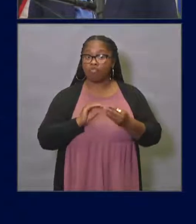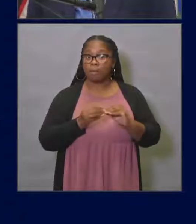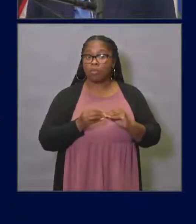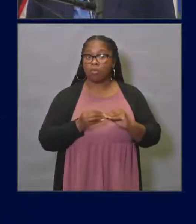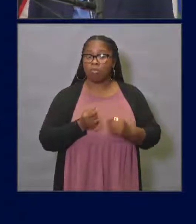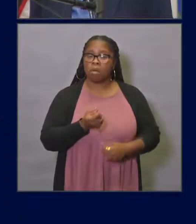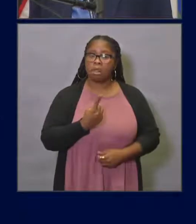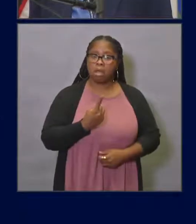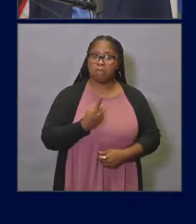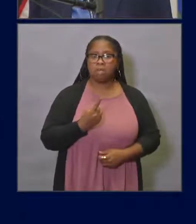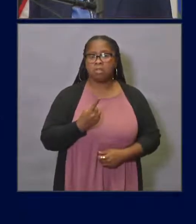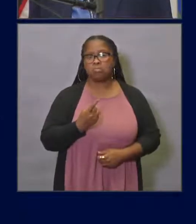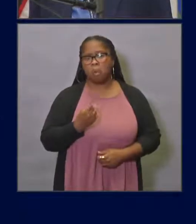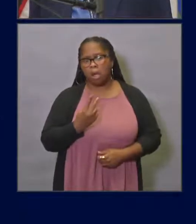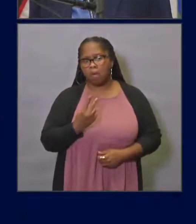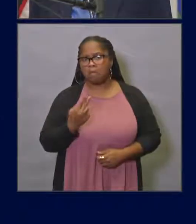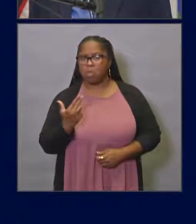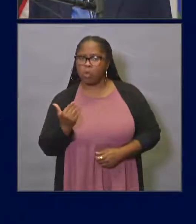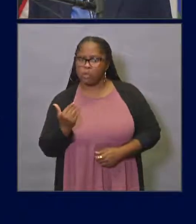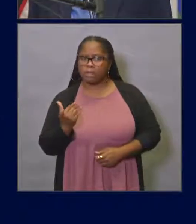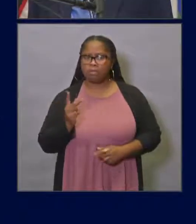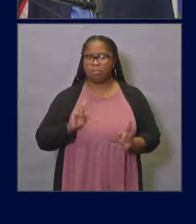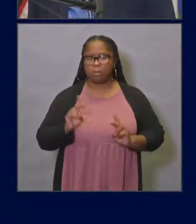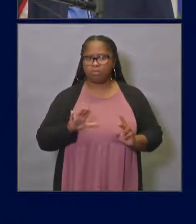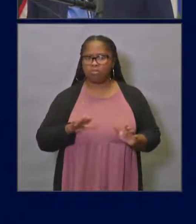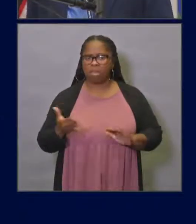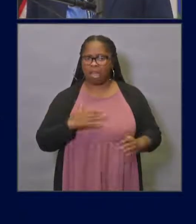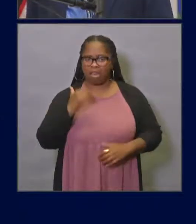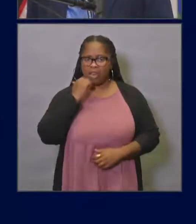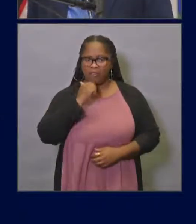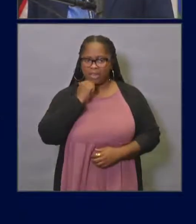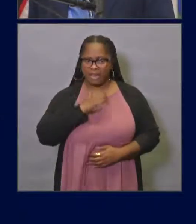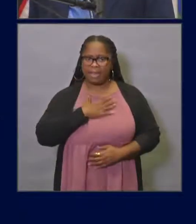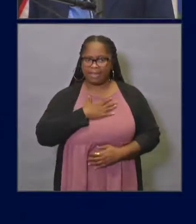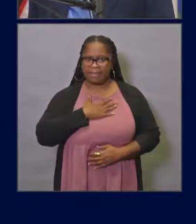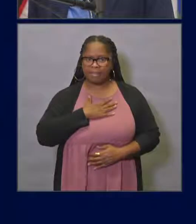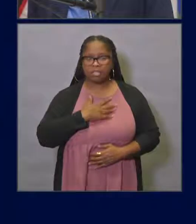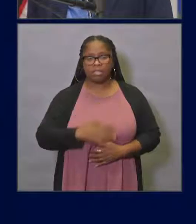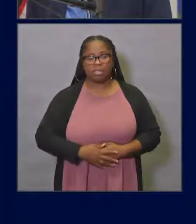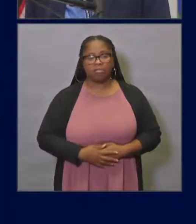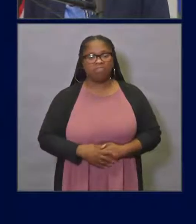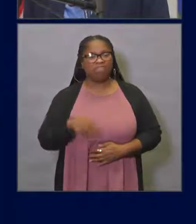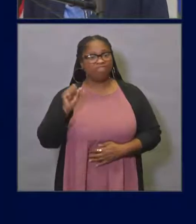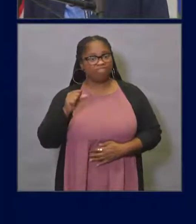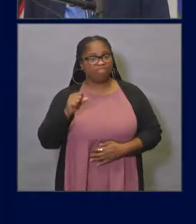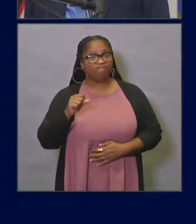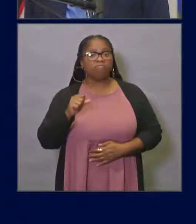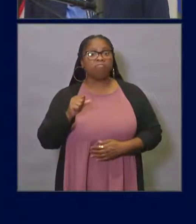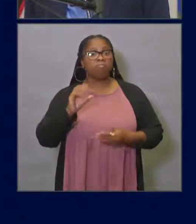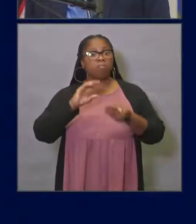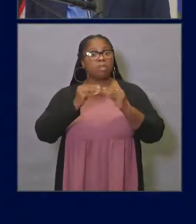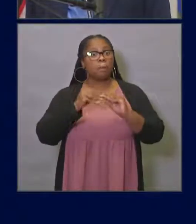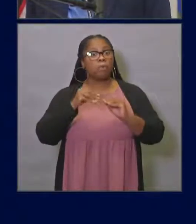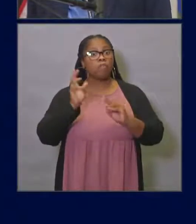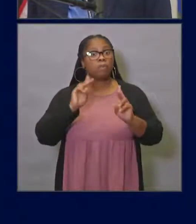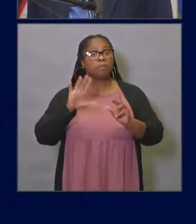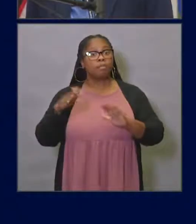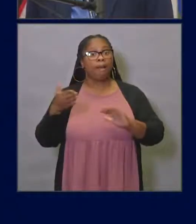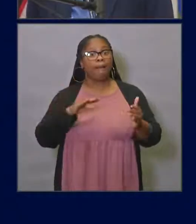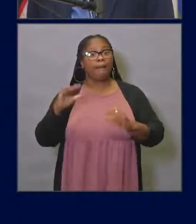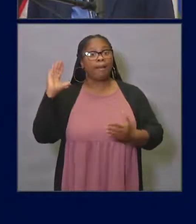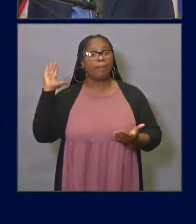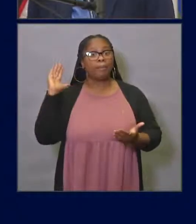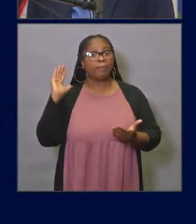between 11 and 13 deaths per day. And though we're pleased to see that deaths are falling, we do